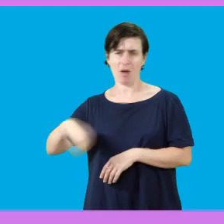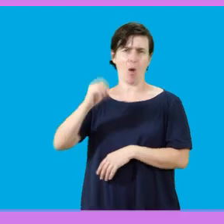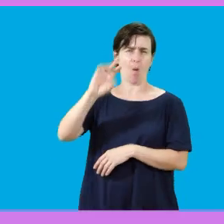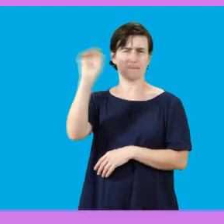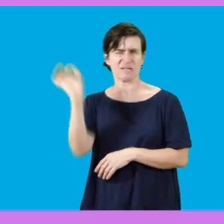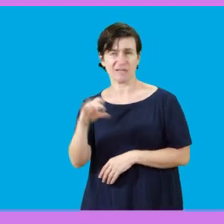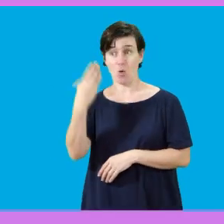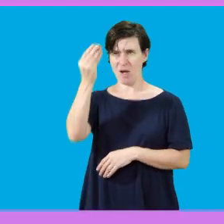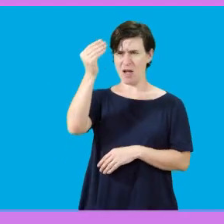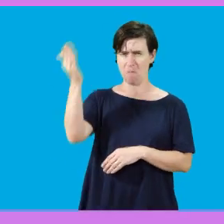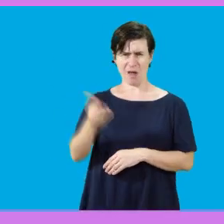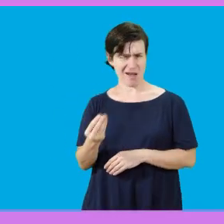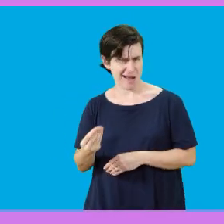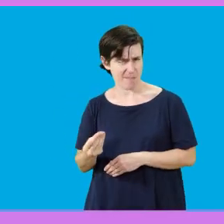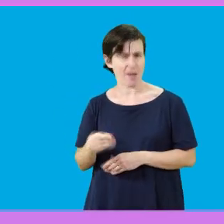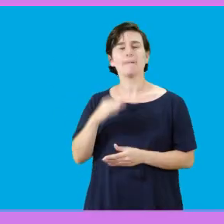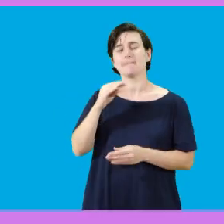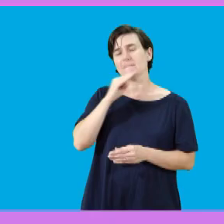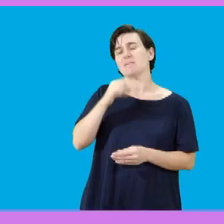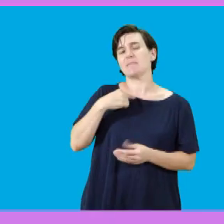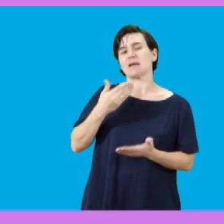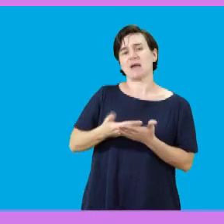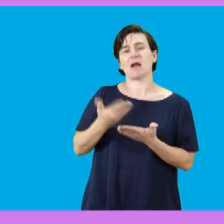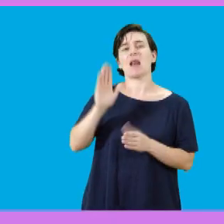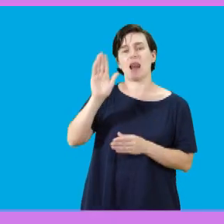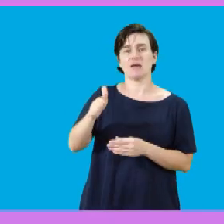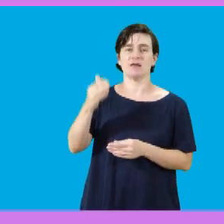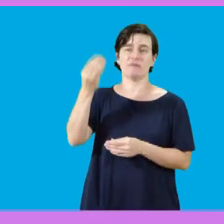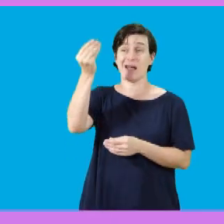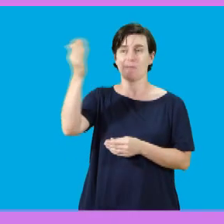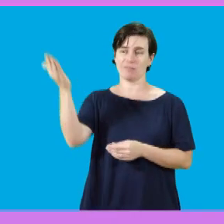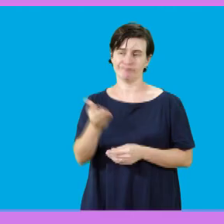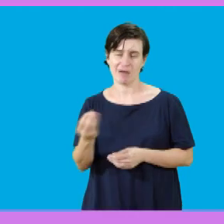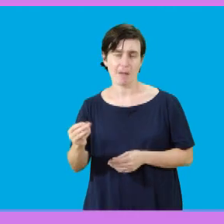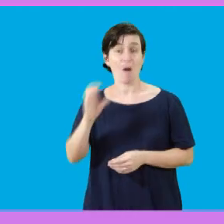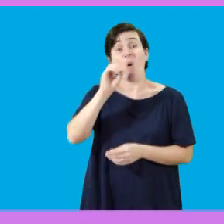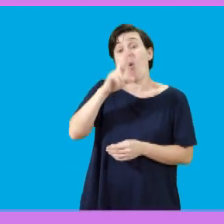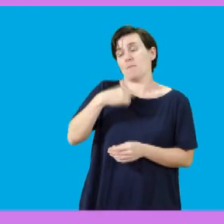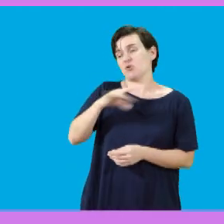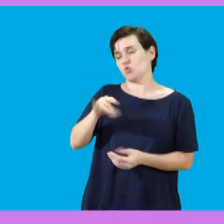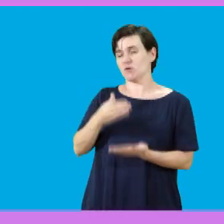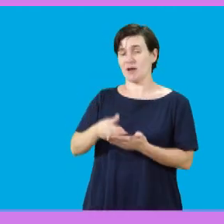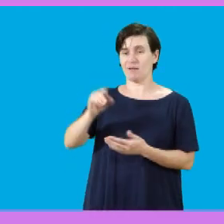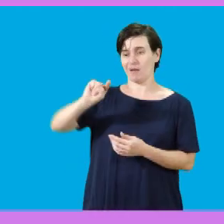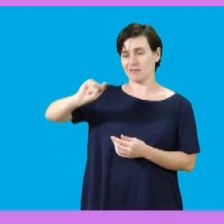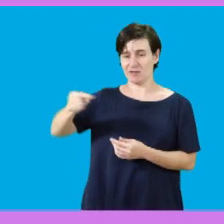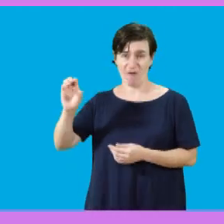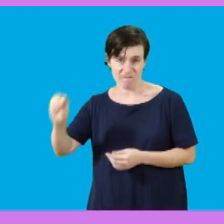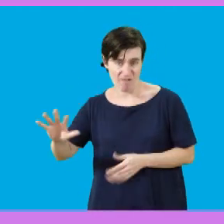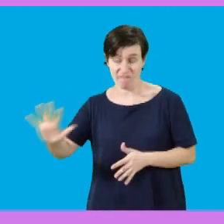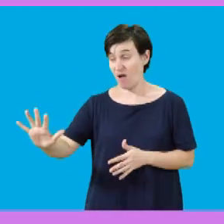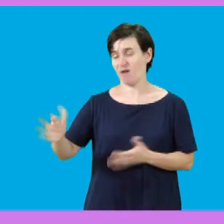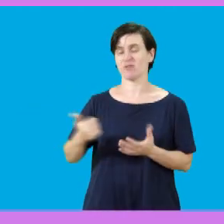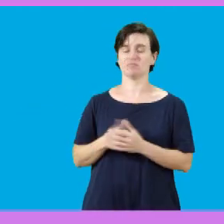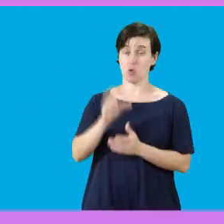how should we express this probability that we're determining, then it means that you can leave it as a fraction, or you can write it as a decimal